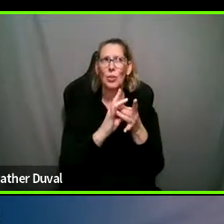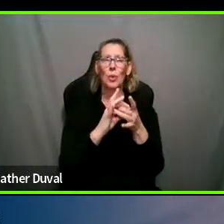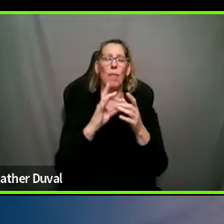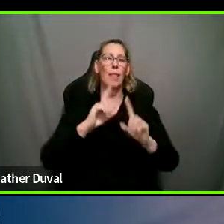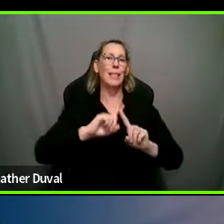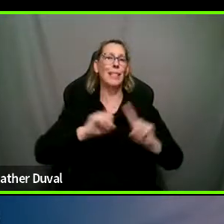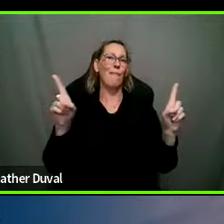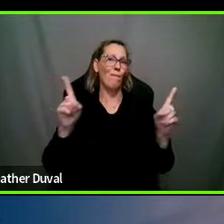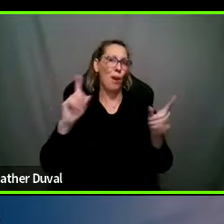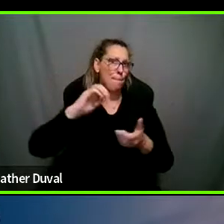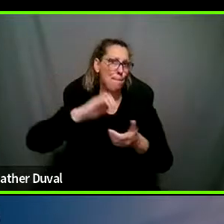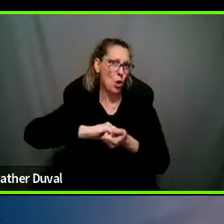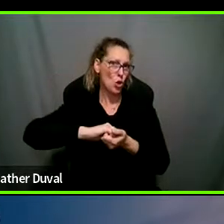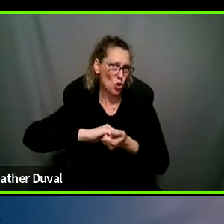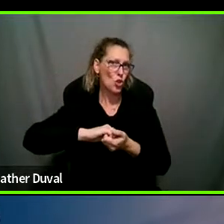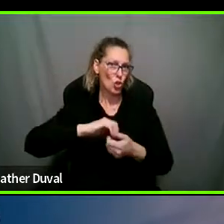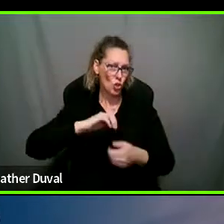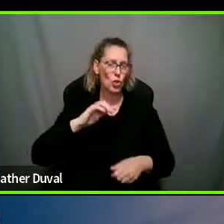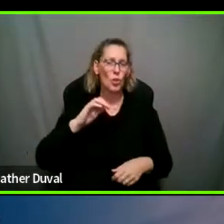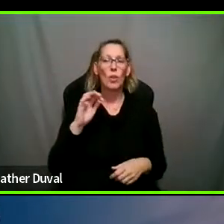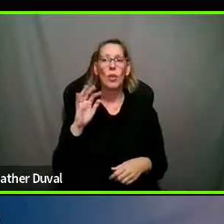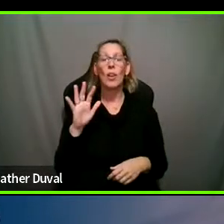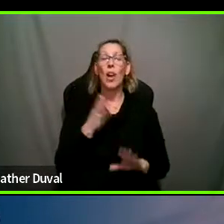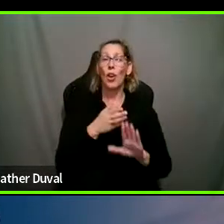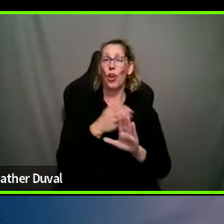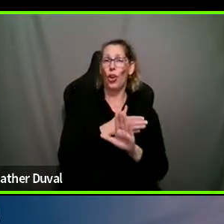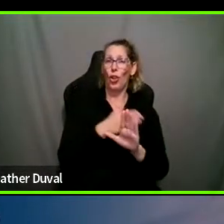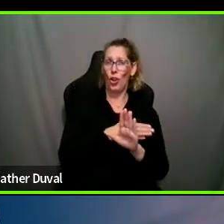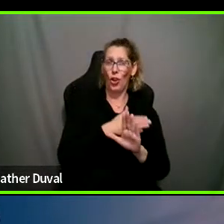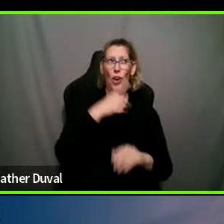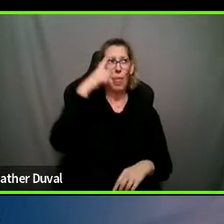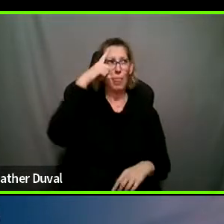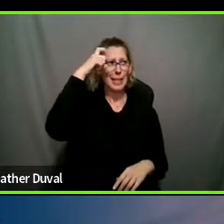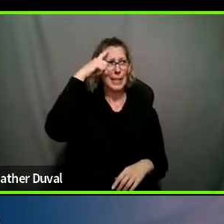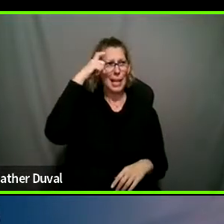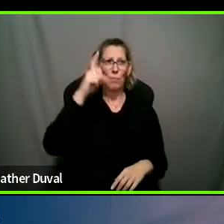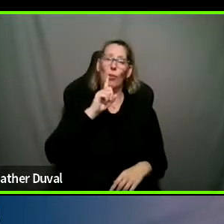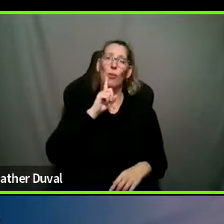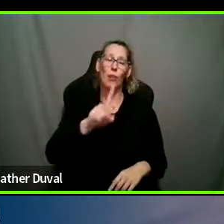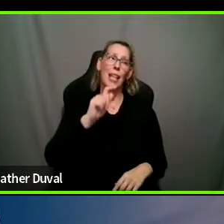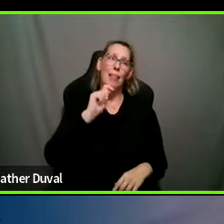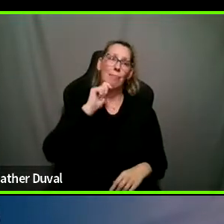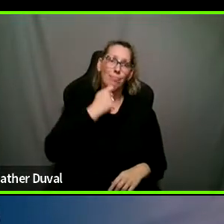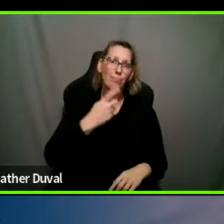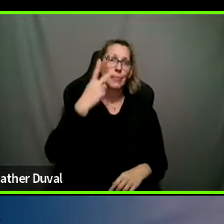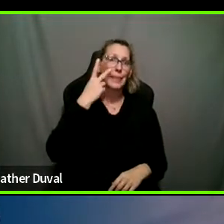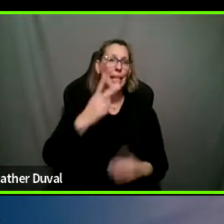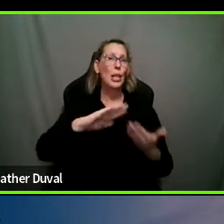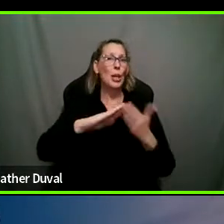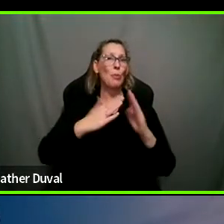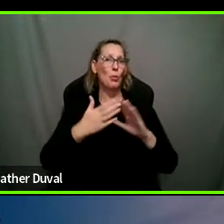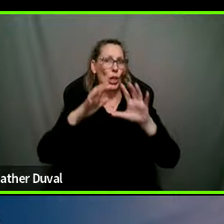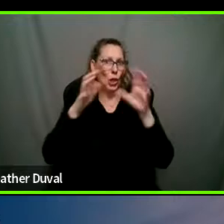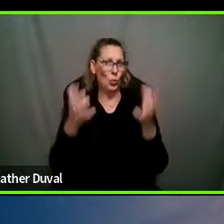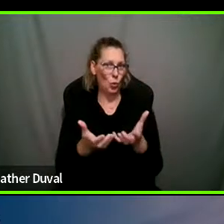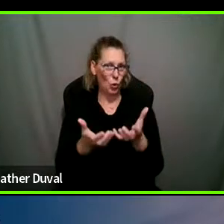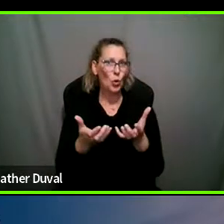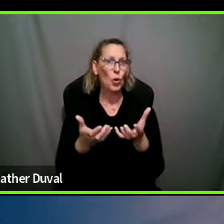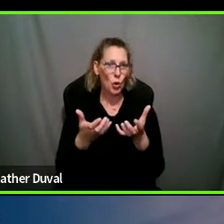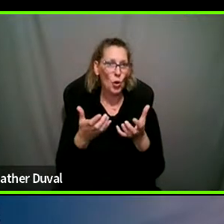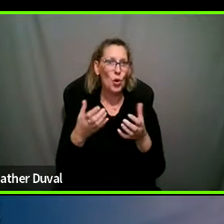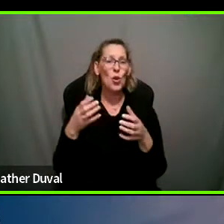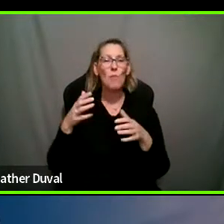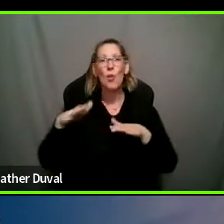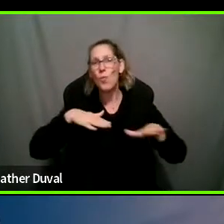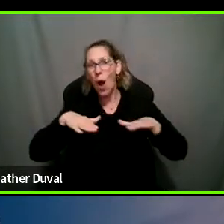different partners. Earlier in the summer, it was really neat to see community groups in the walking